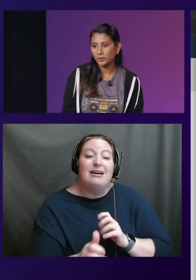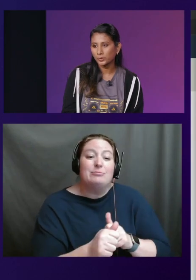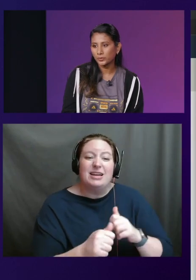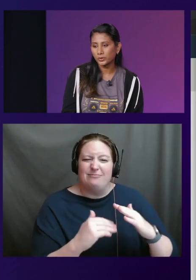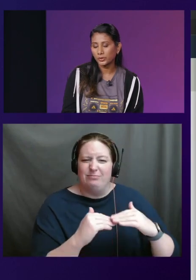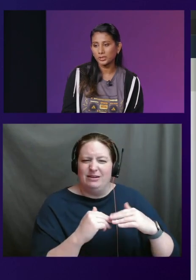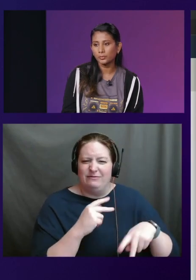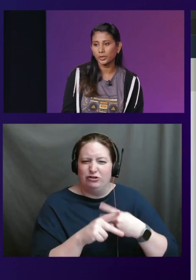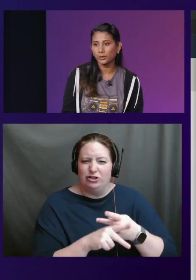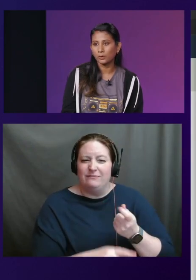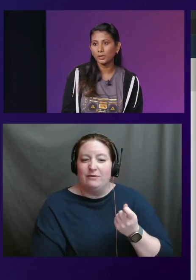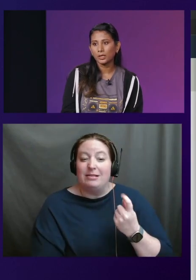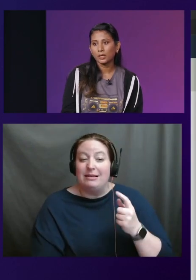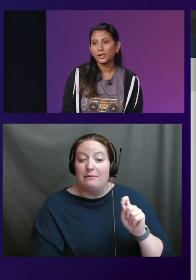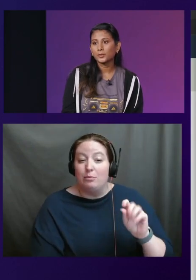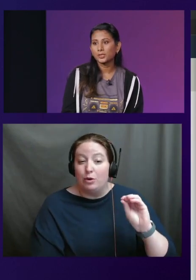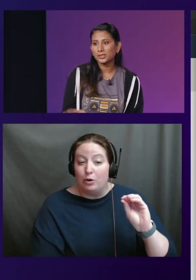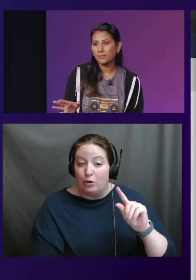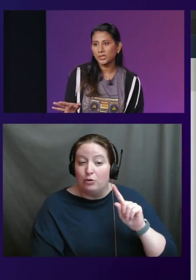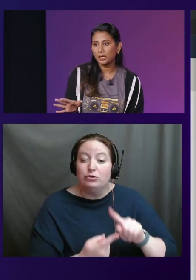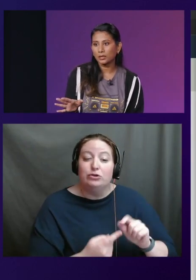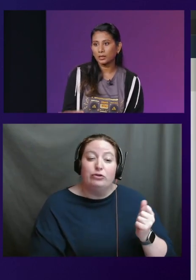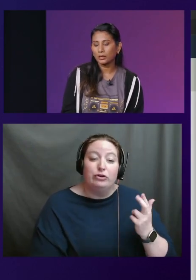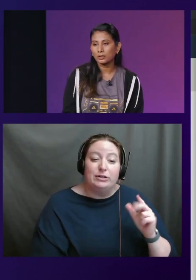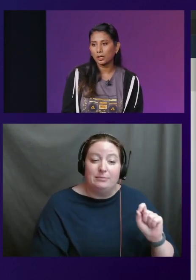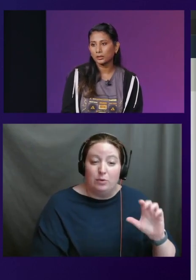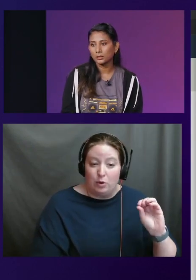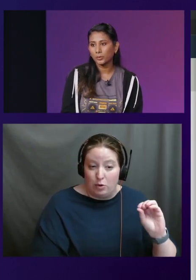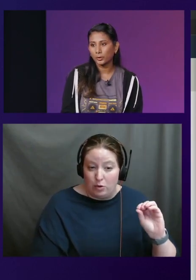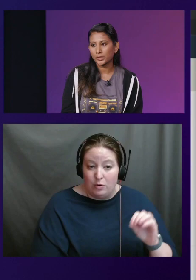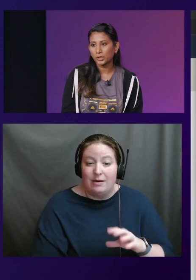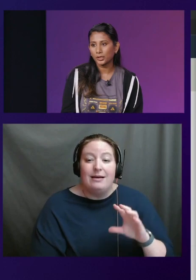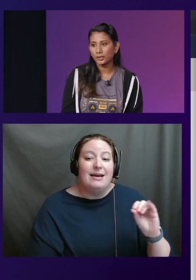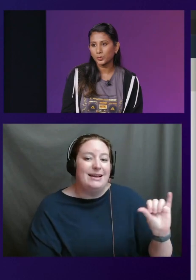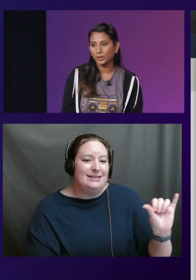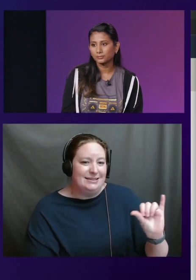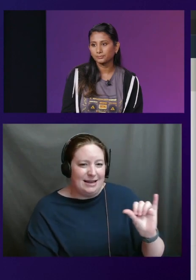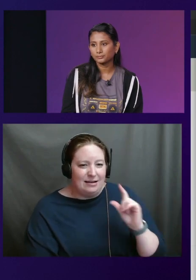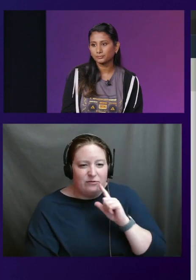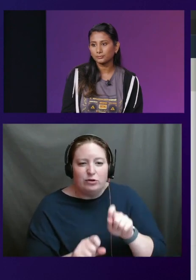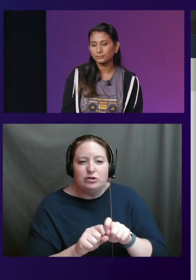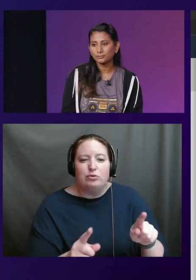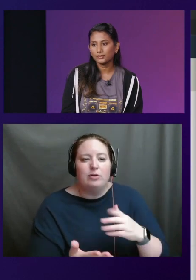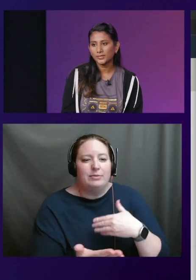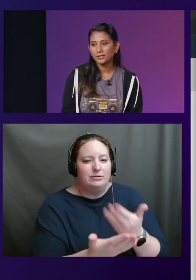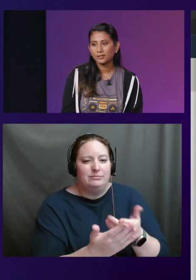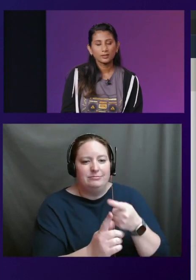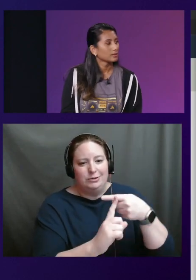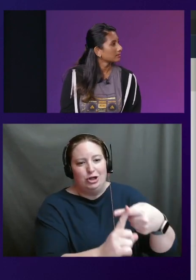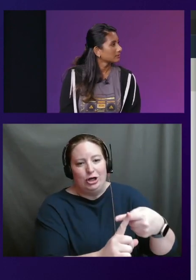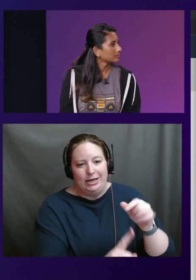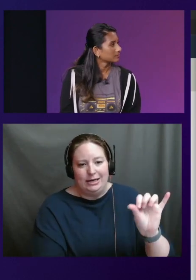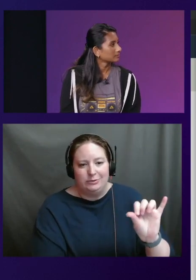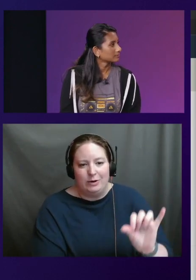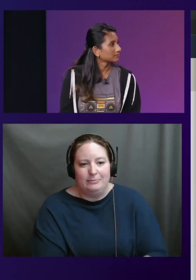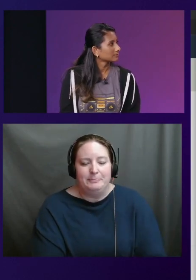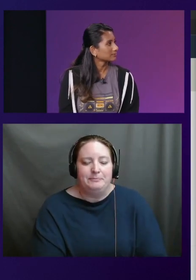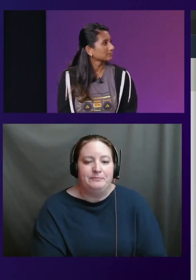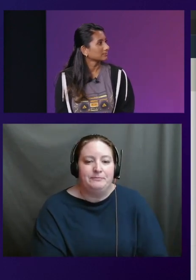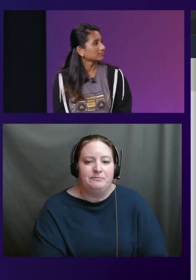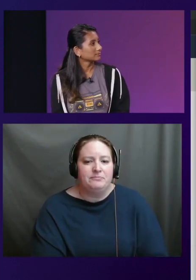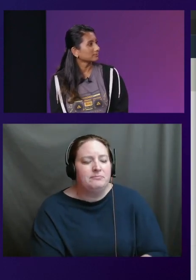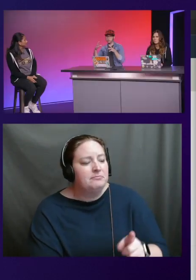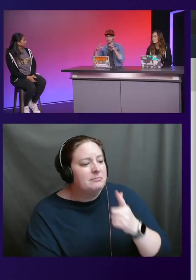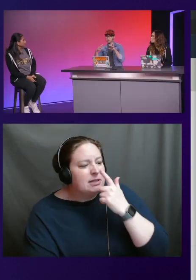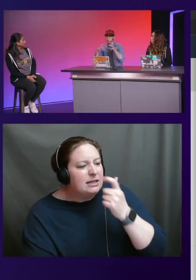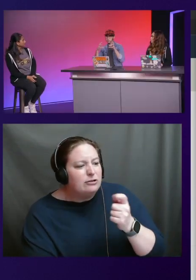11.0 to 13.0. And do the same thing in the deployment target as well. Nice. Yeah, so this is interesting about Flutter.